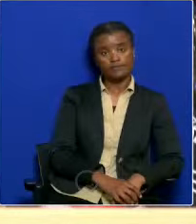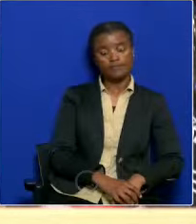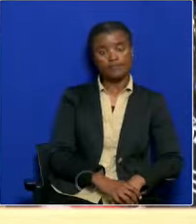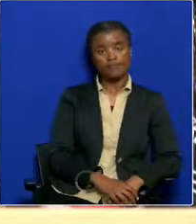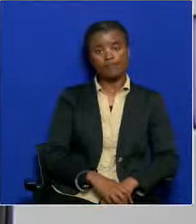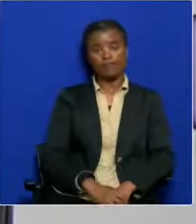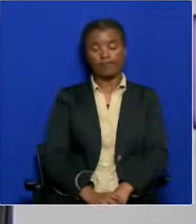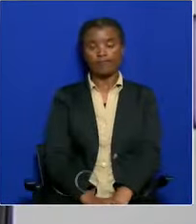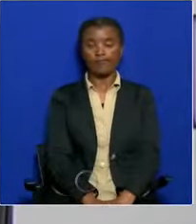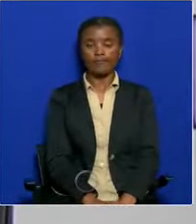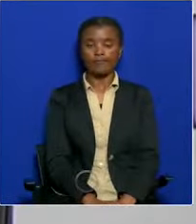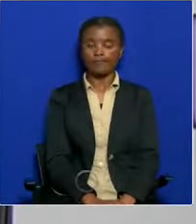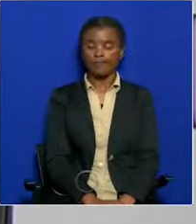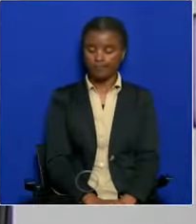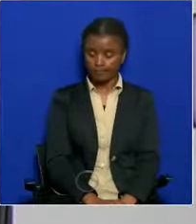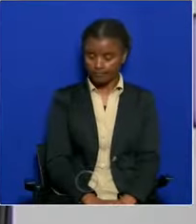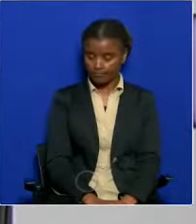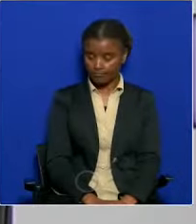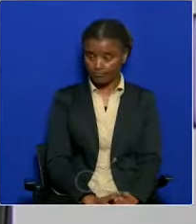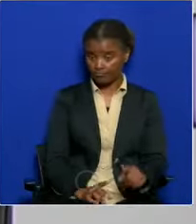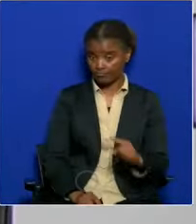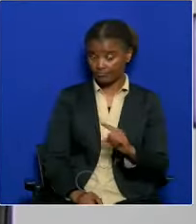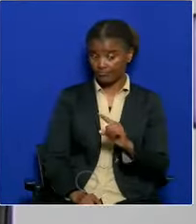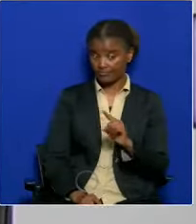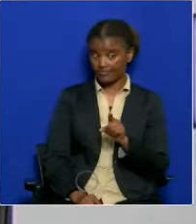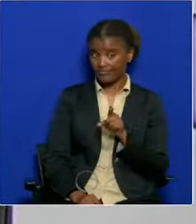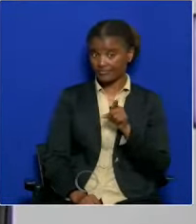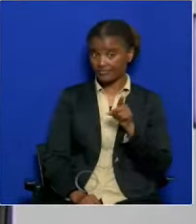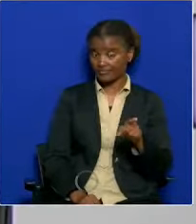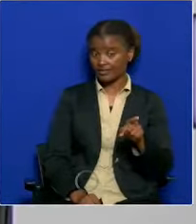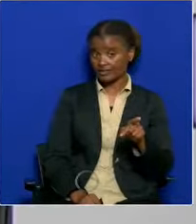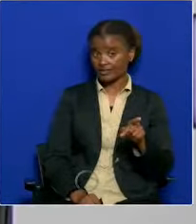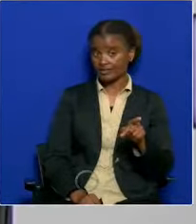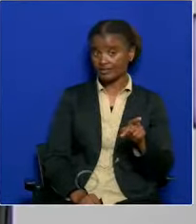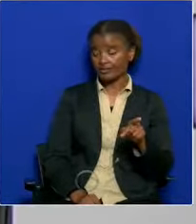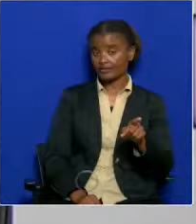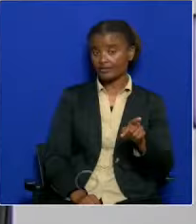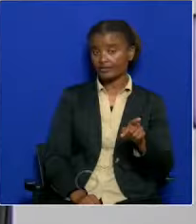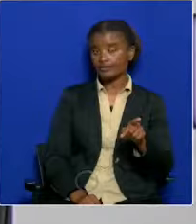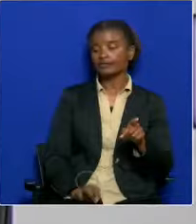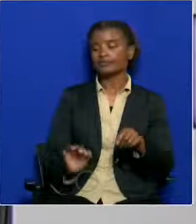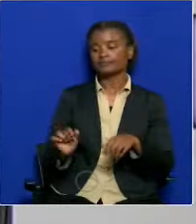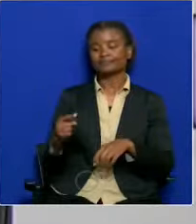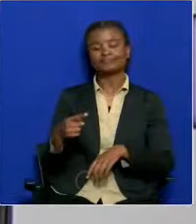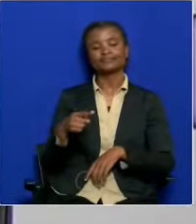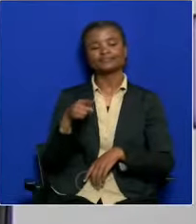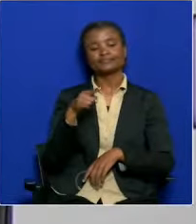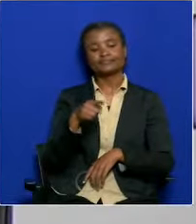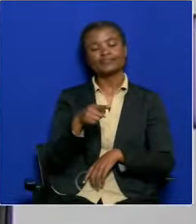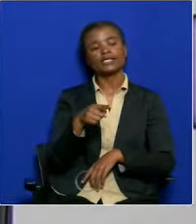He called me. He called you, and then you call him.